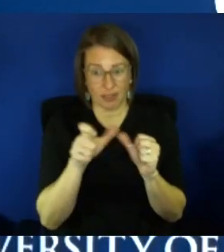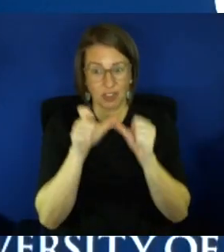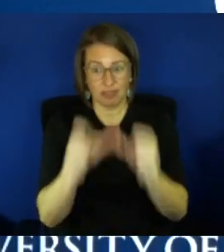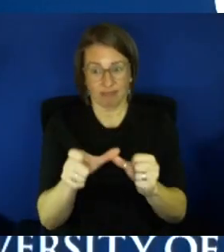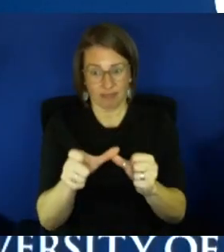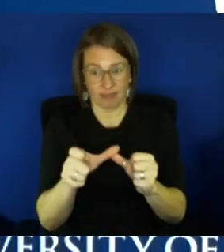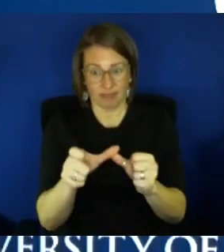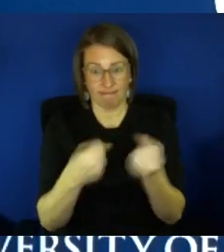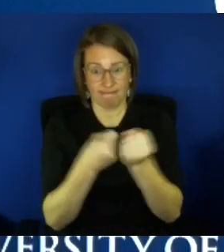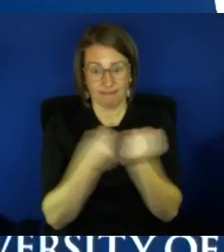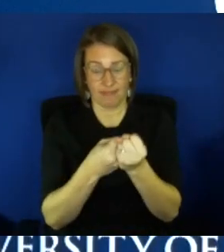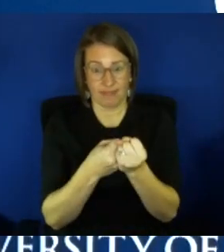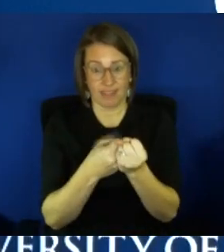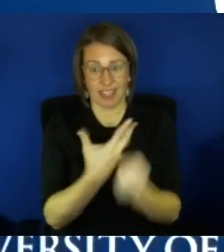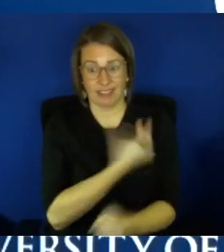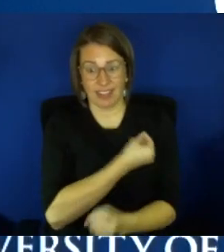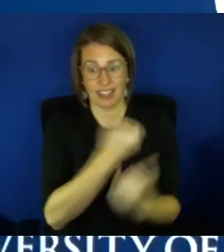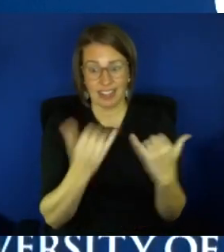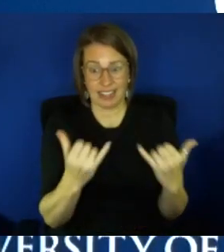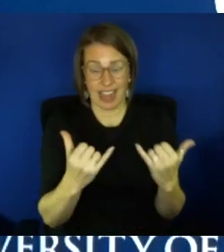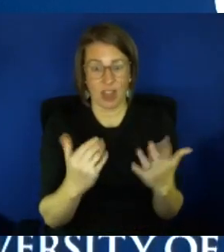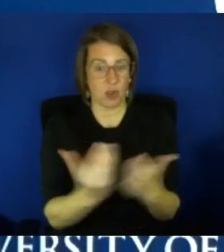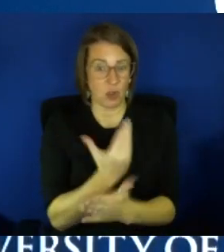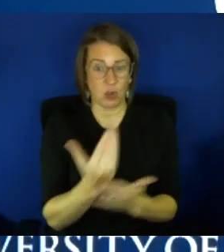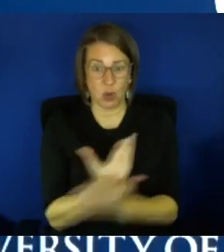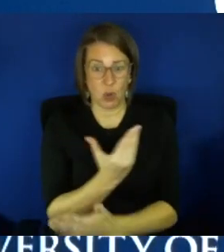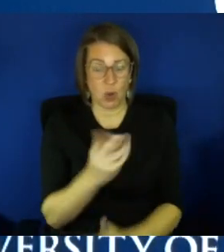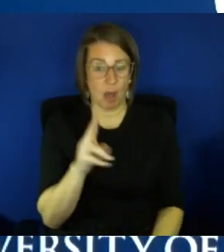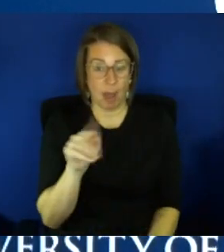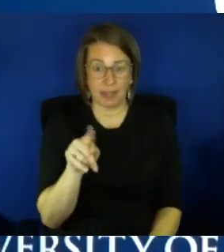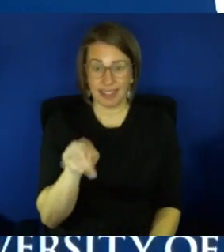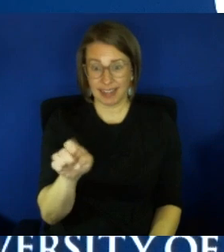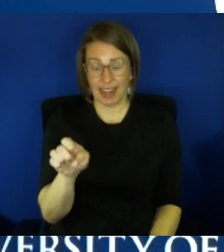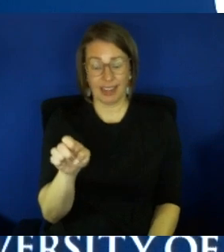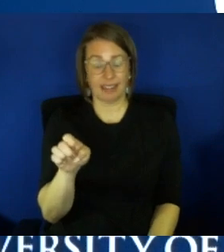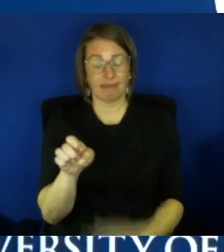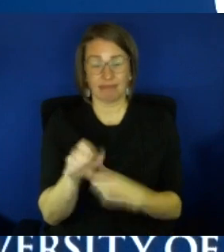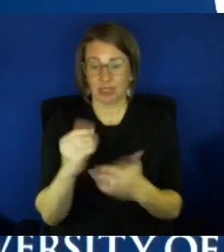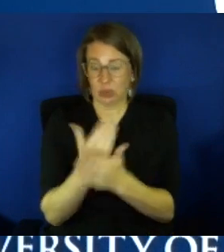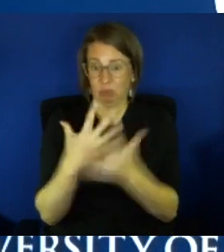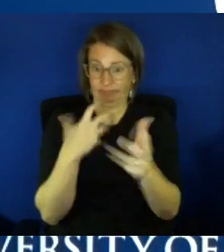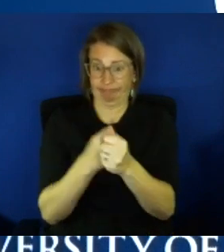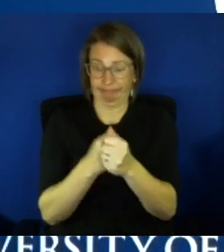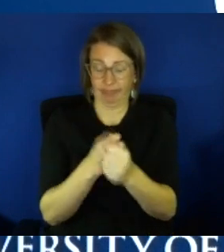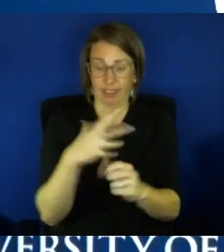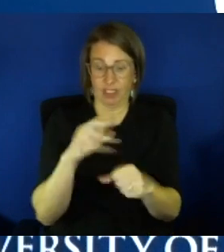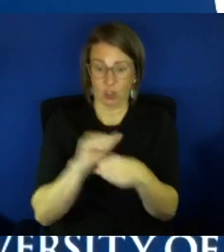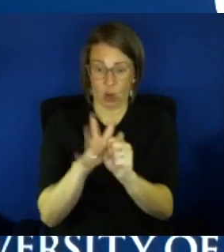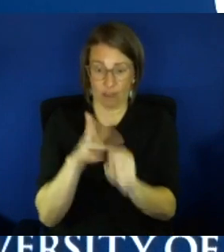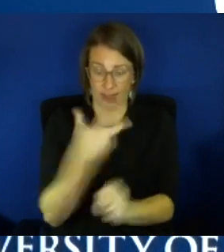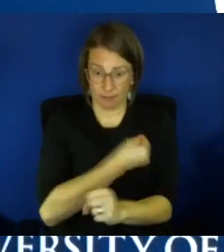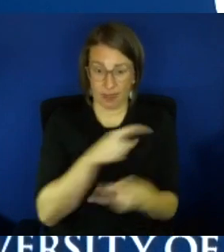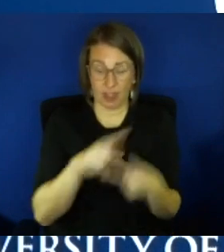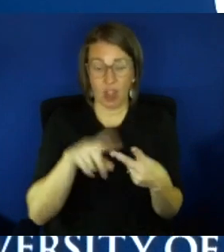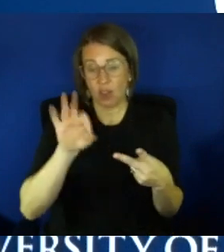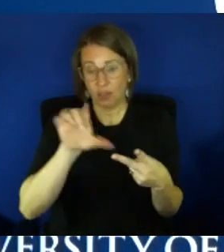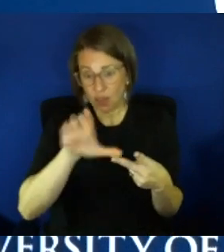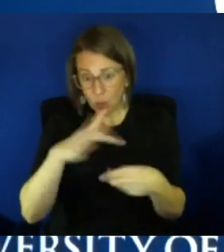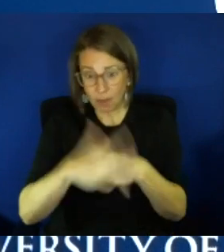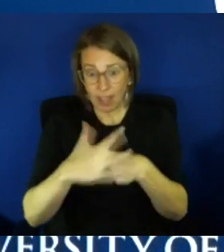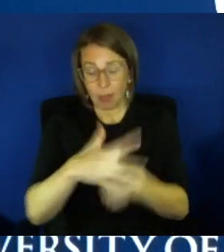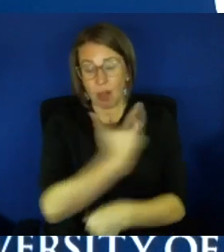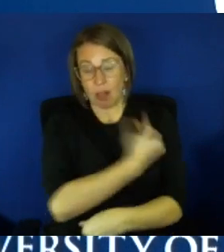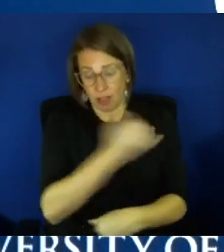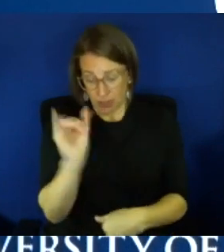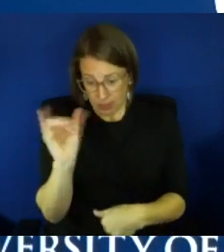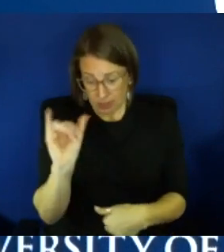are now the new updated COVID vaccines available. Obviously, there are the influenza vaccines available too. And I would just